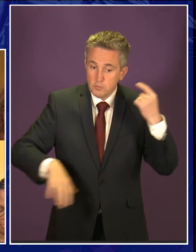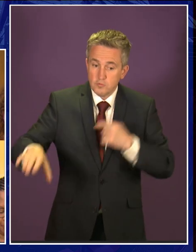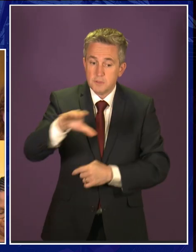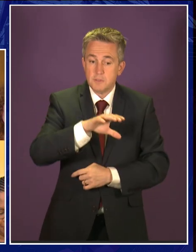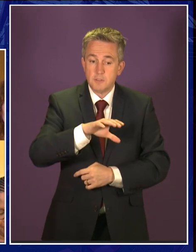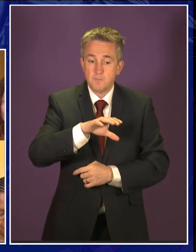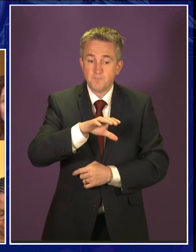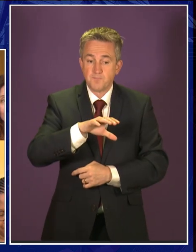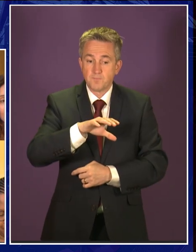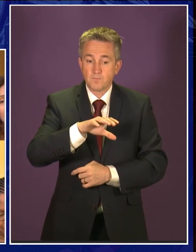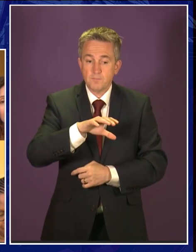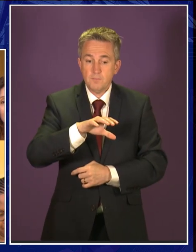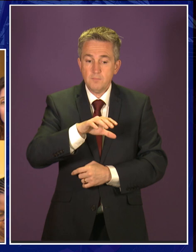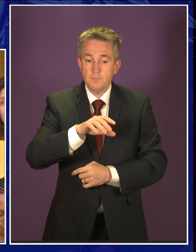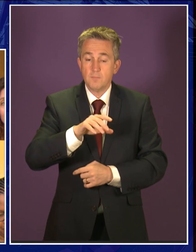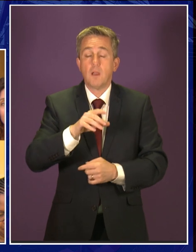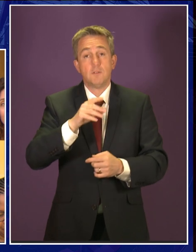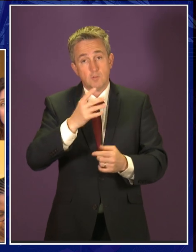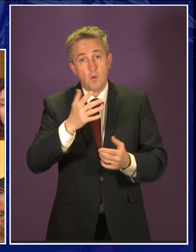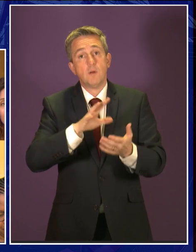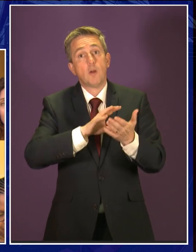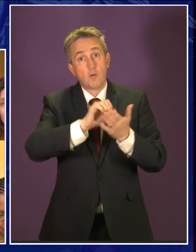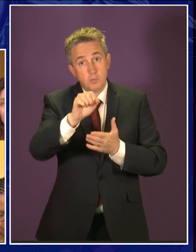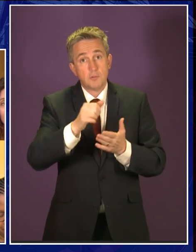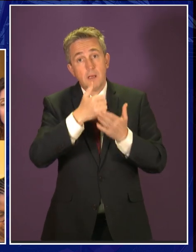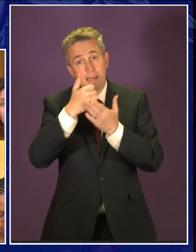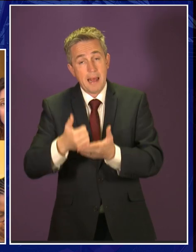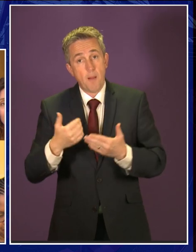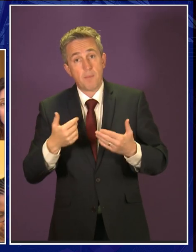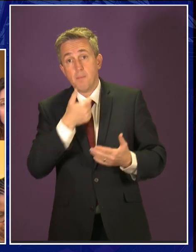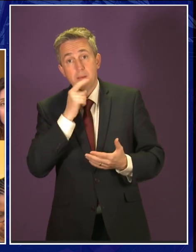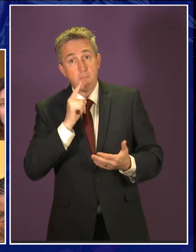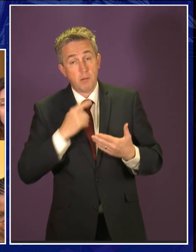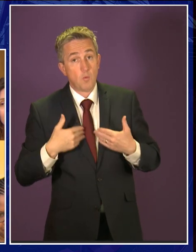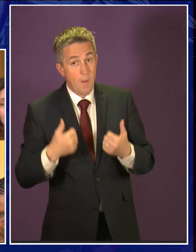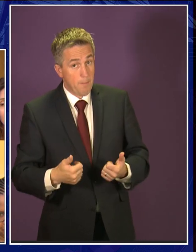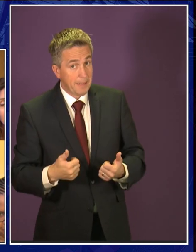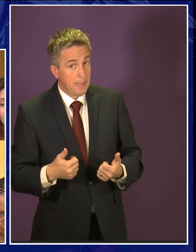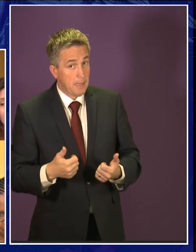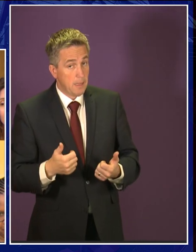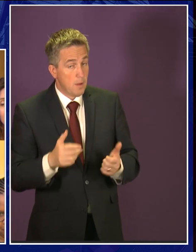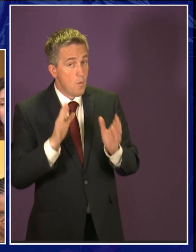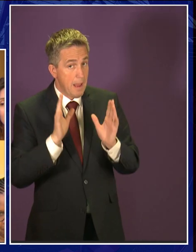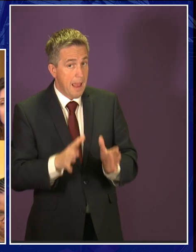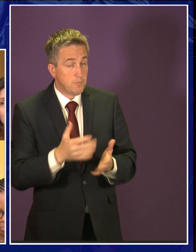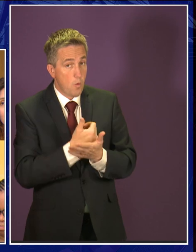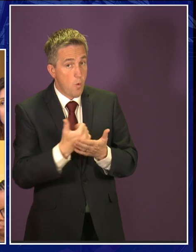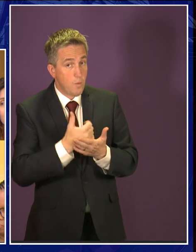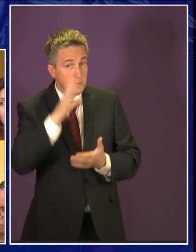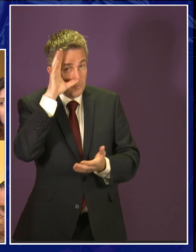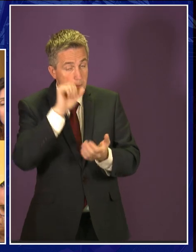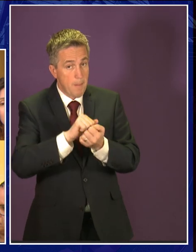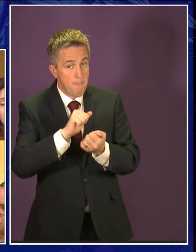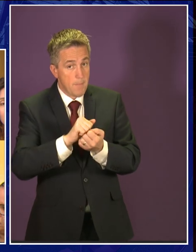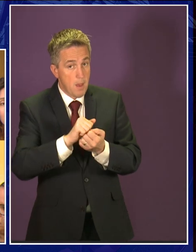to say that as much as culture contributes to the well-being of people, let us not forget that the well-being of